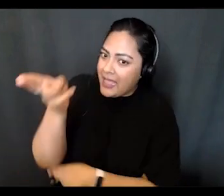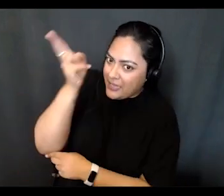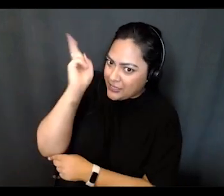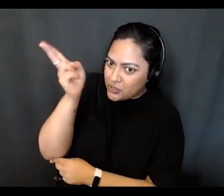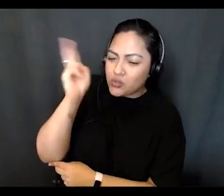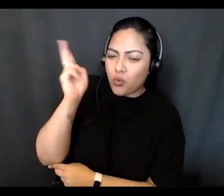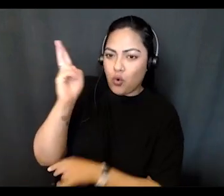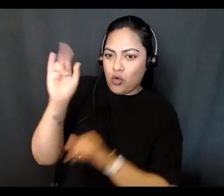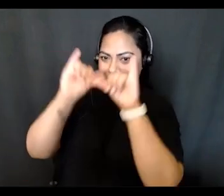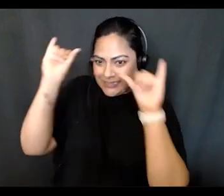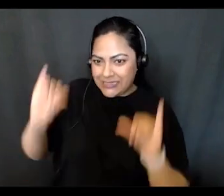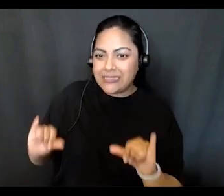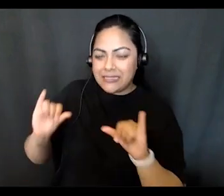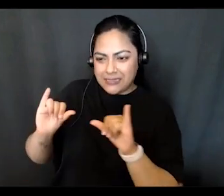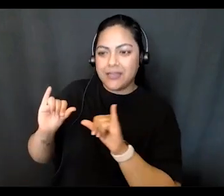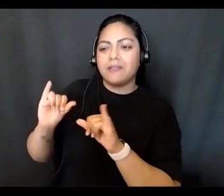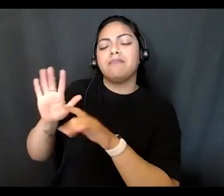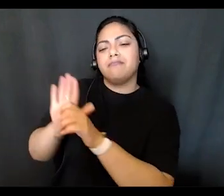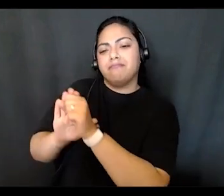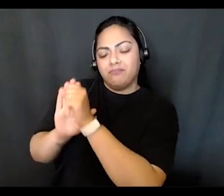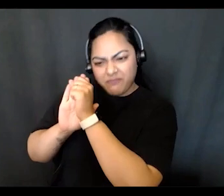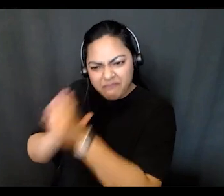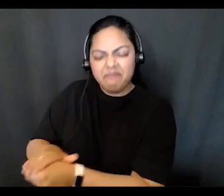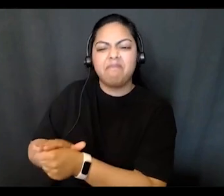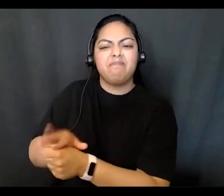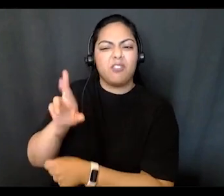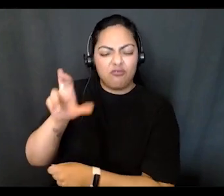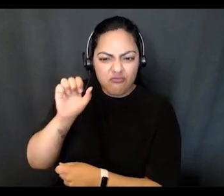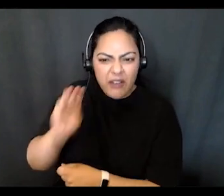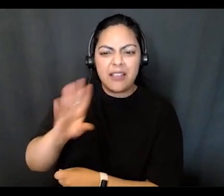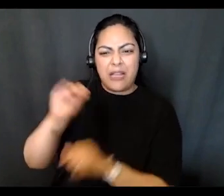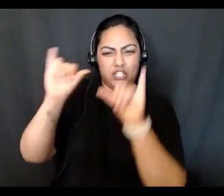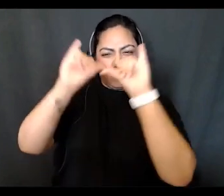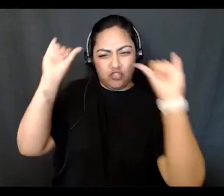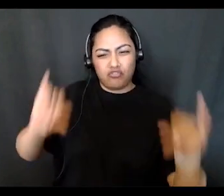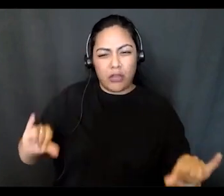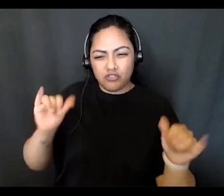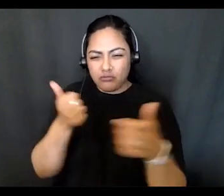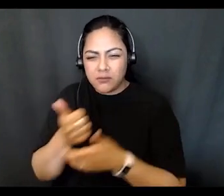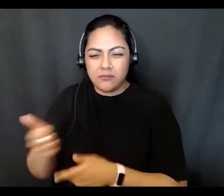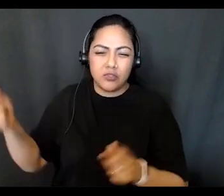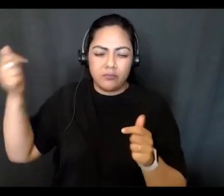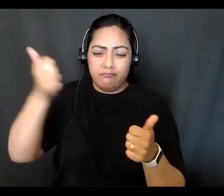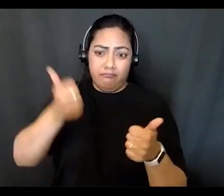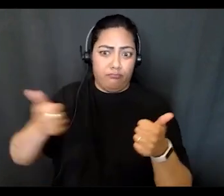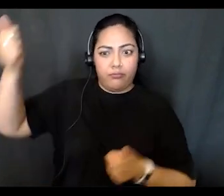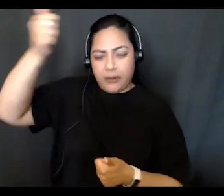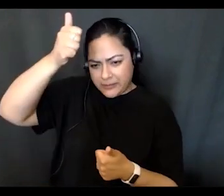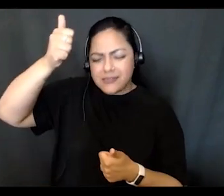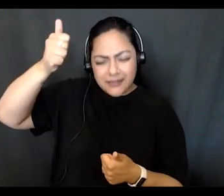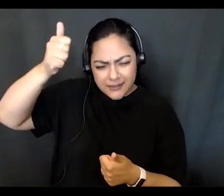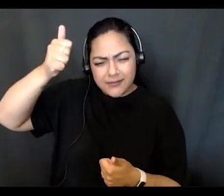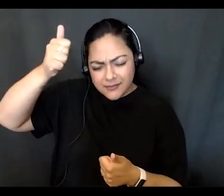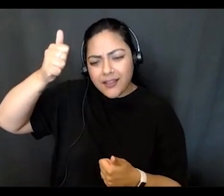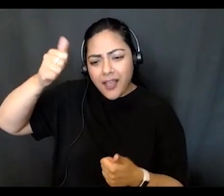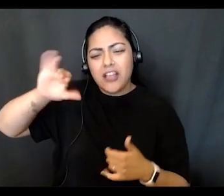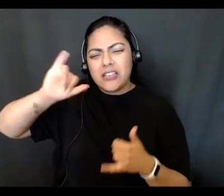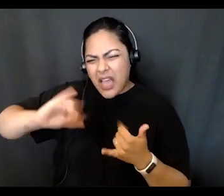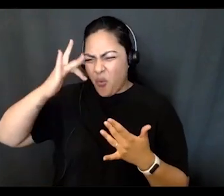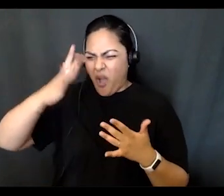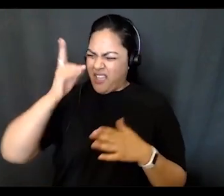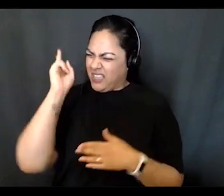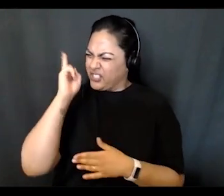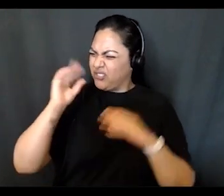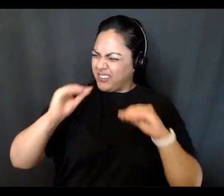systemic anti-Black racism and structural white supremacy and how we see it manifesting today, like why we need to know that